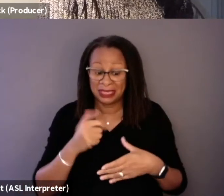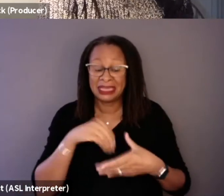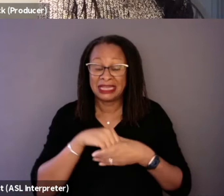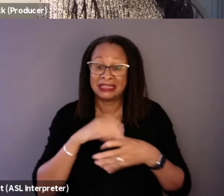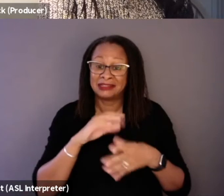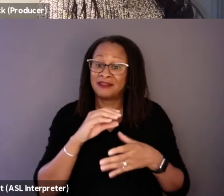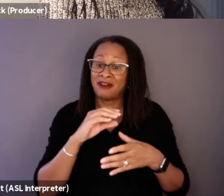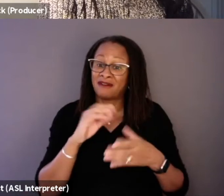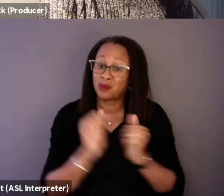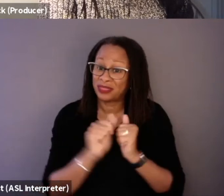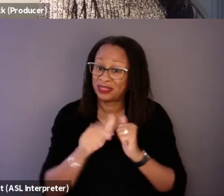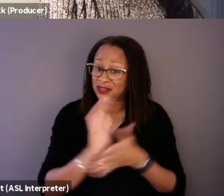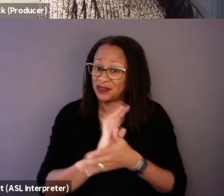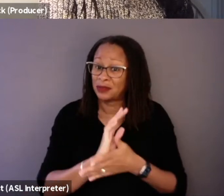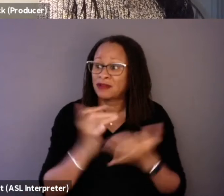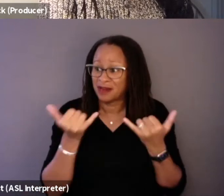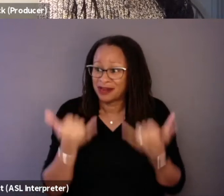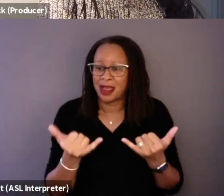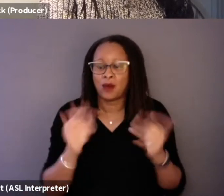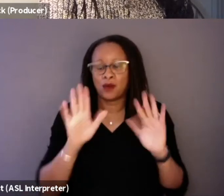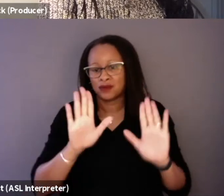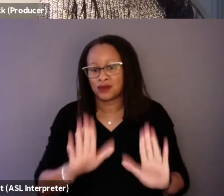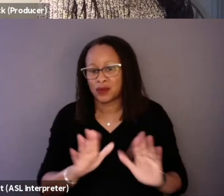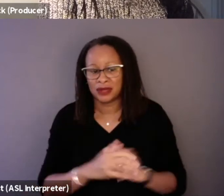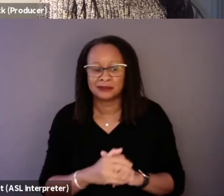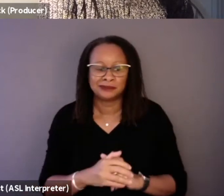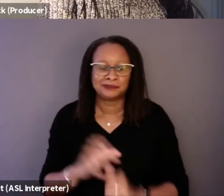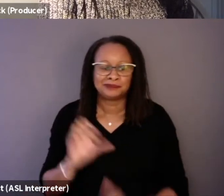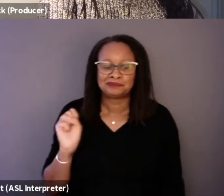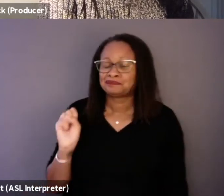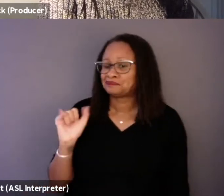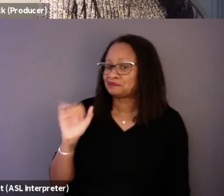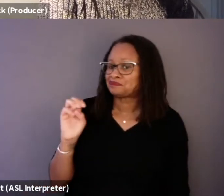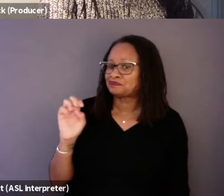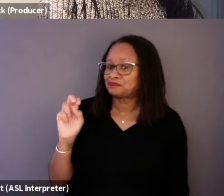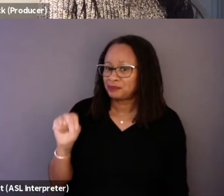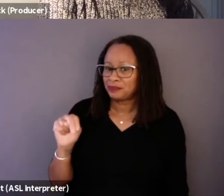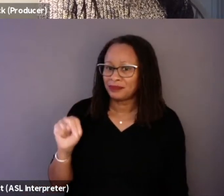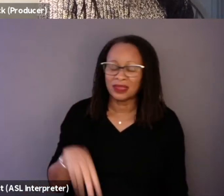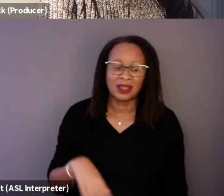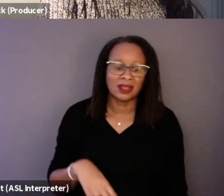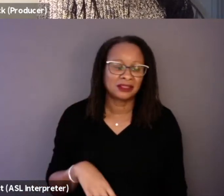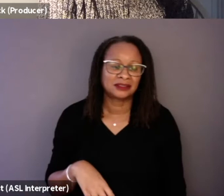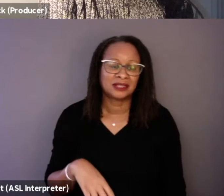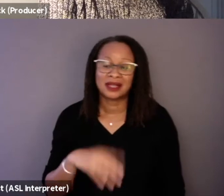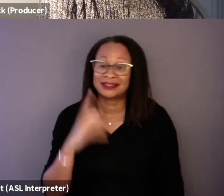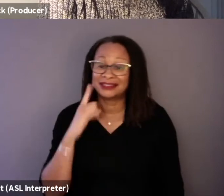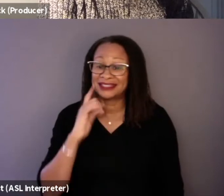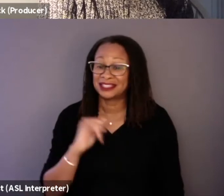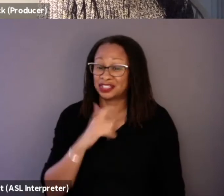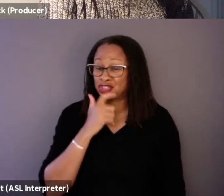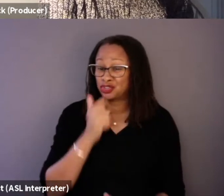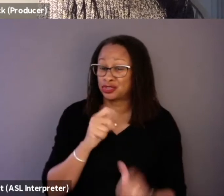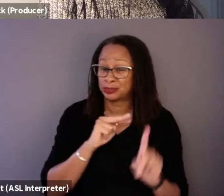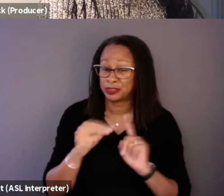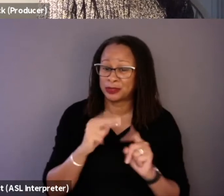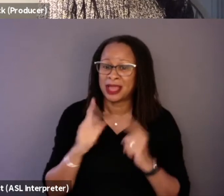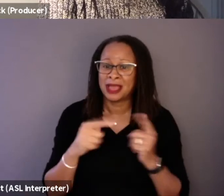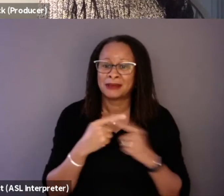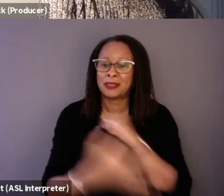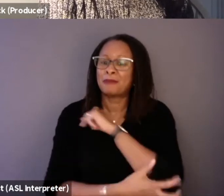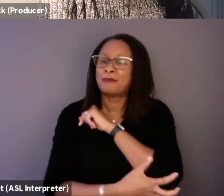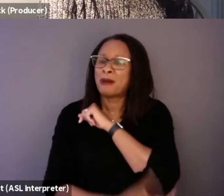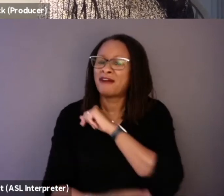me. I think that's a really interesting point about the poverty of imagination. Despite all the media that we